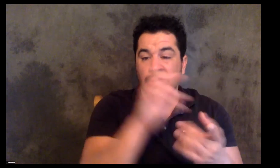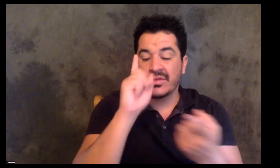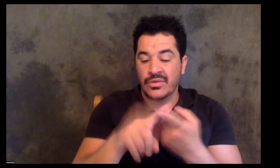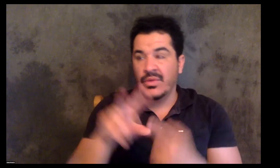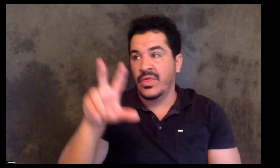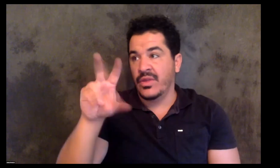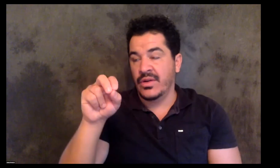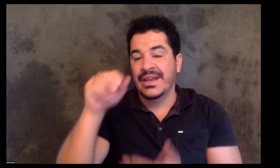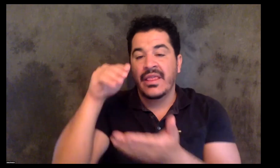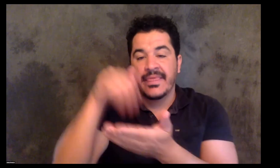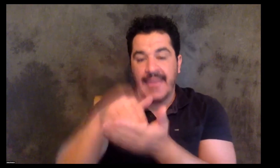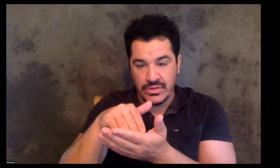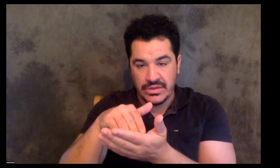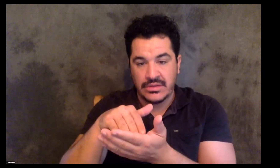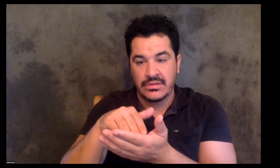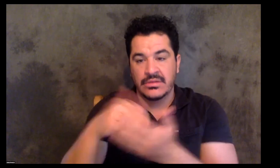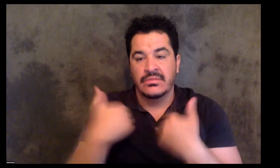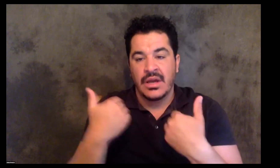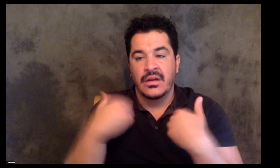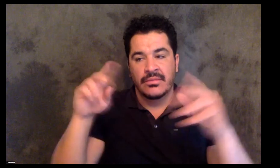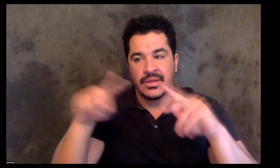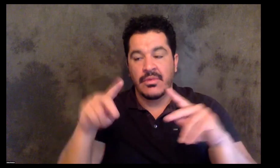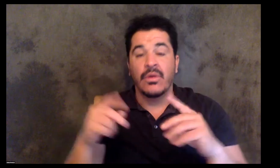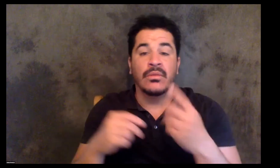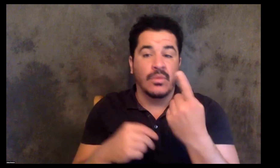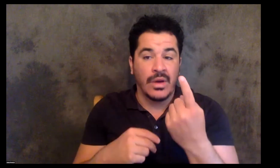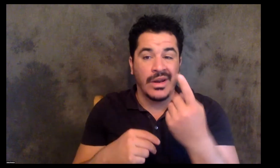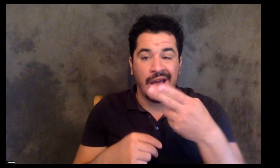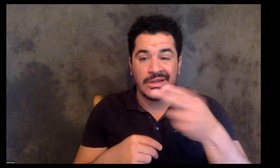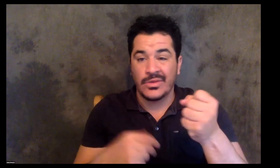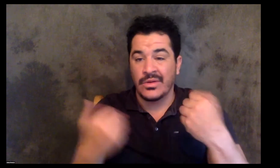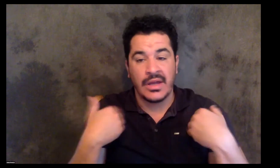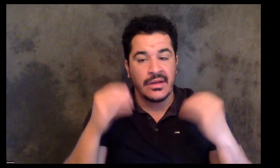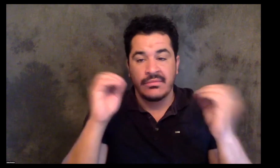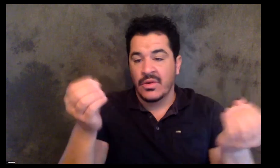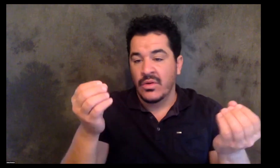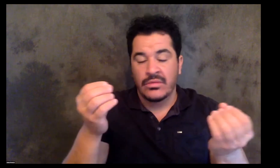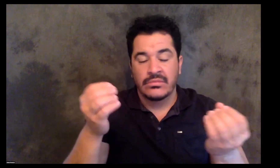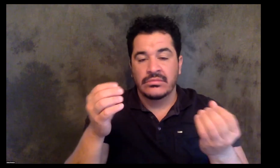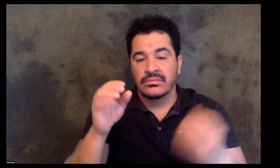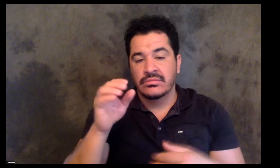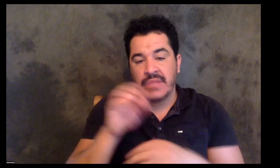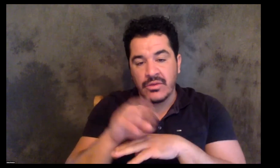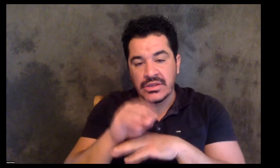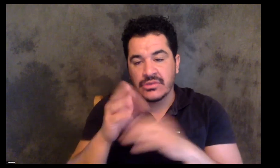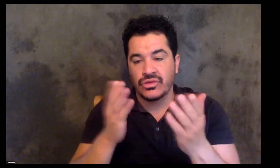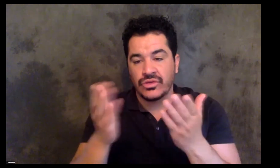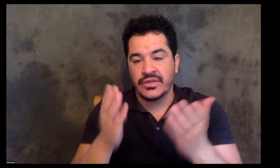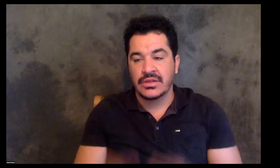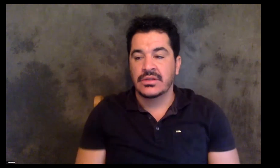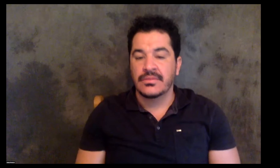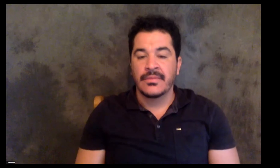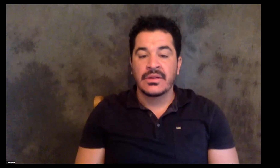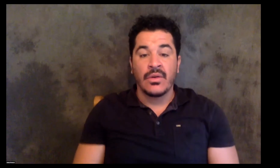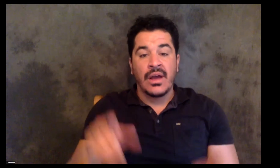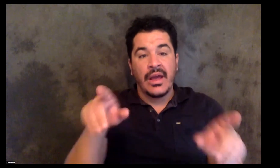high school with no counseling service or anything. So it was a fairly dire situation. And we thought, well, as a surfing club, as a sports program